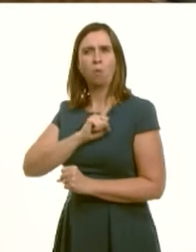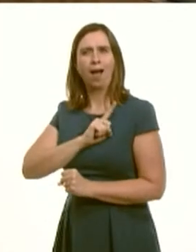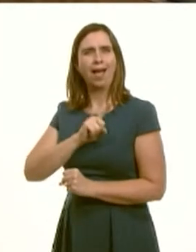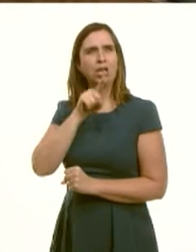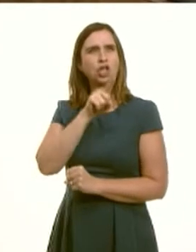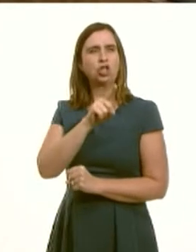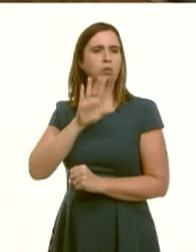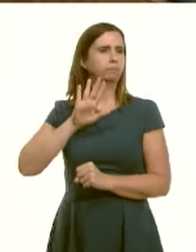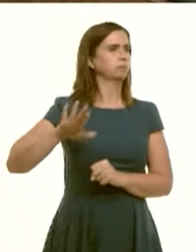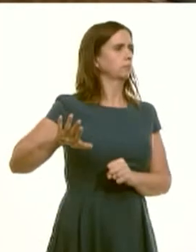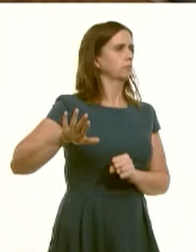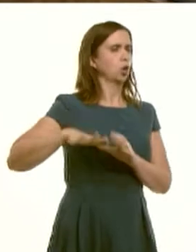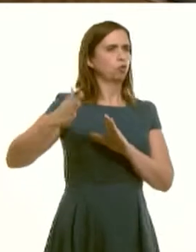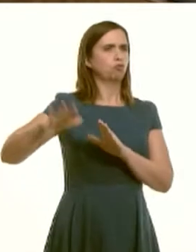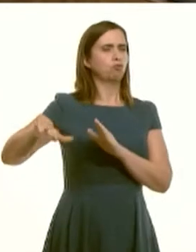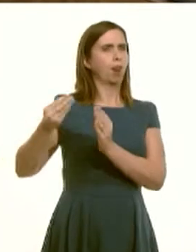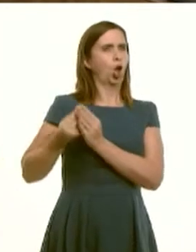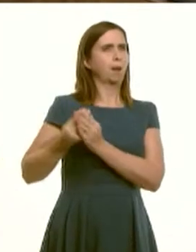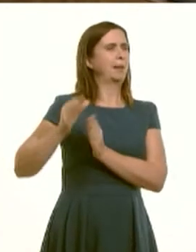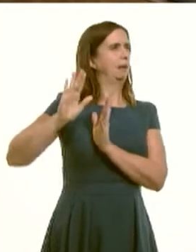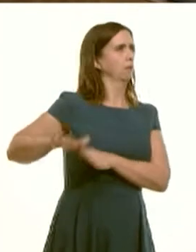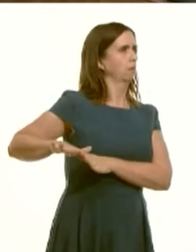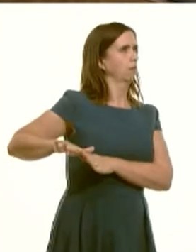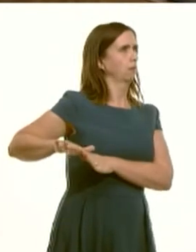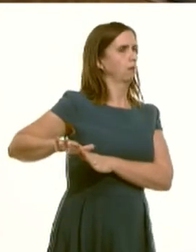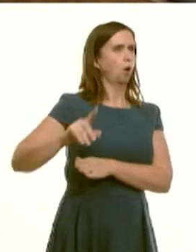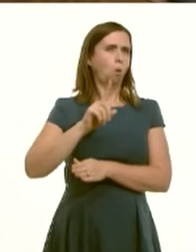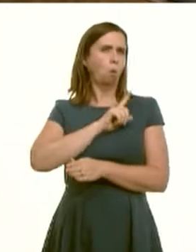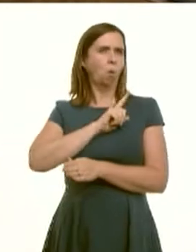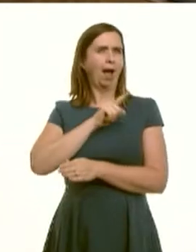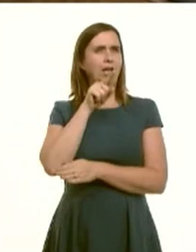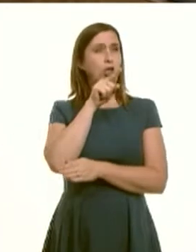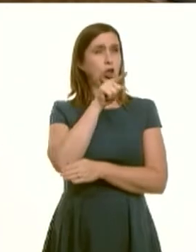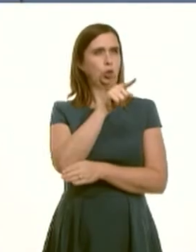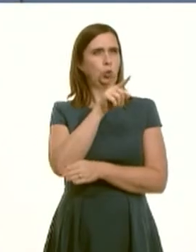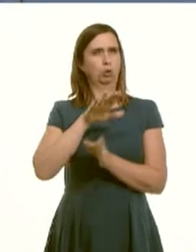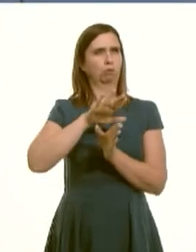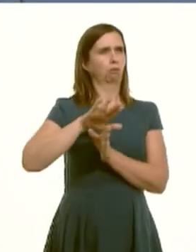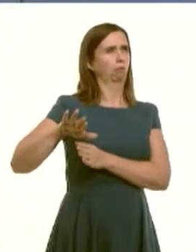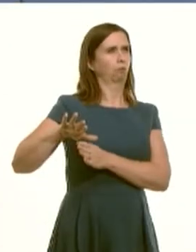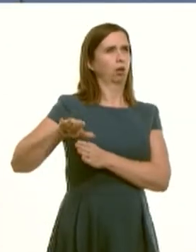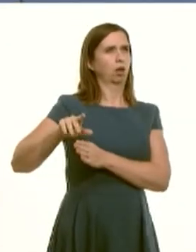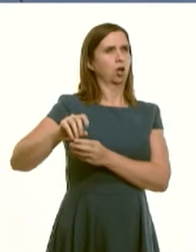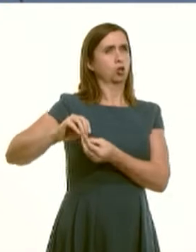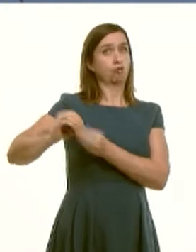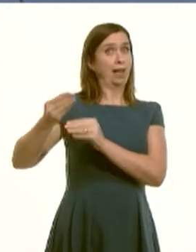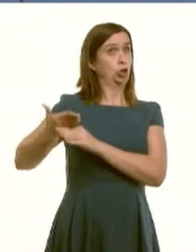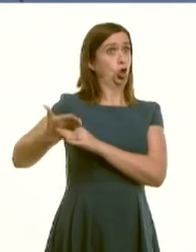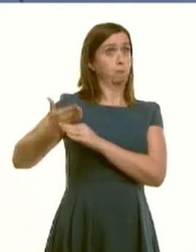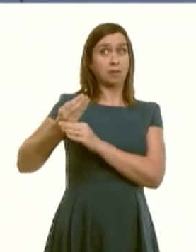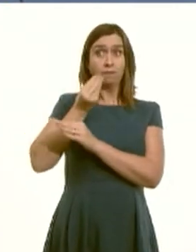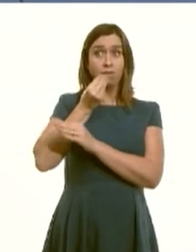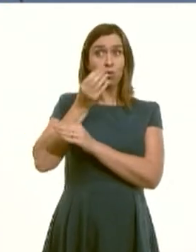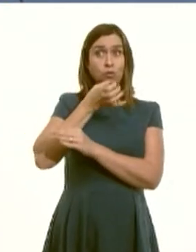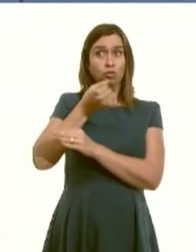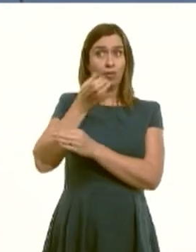your back on the rural economy? But importantly, why are you turning your back on creating those jobs in the food and